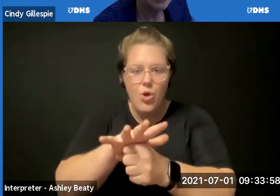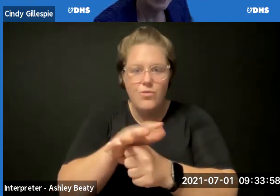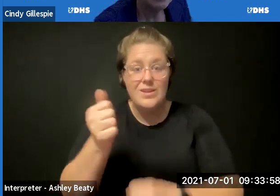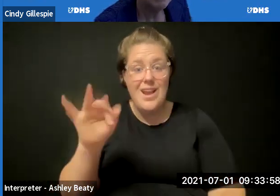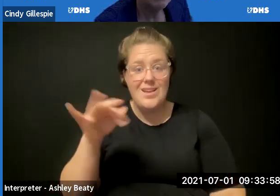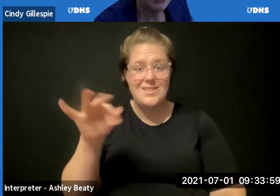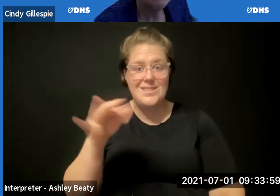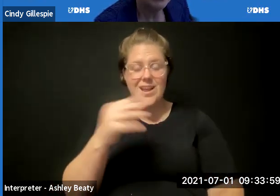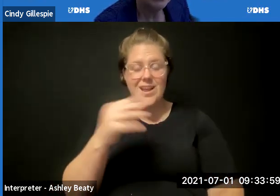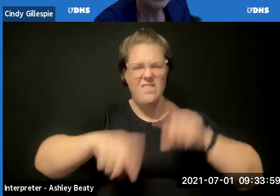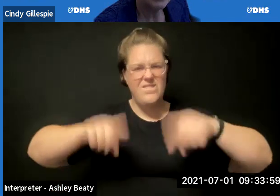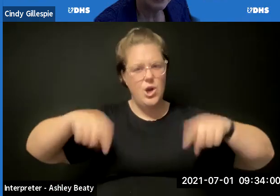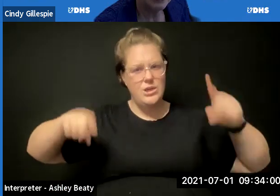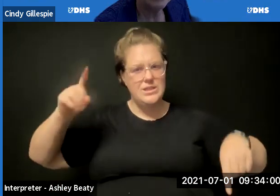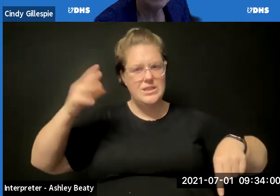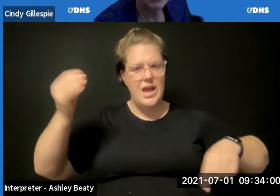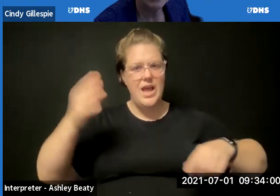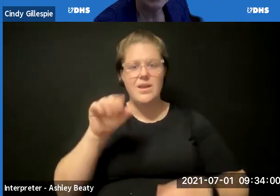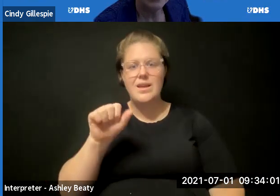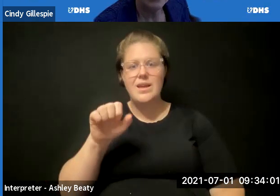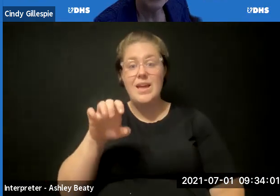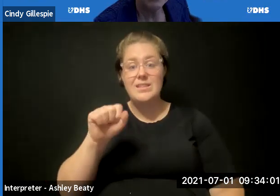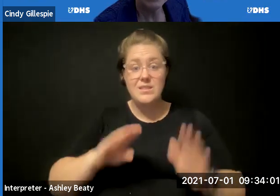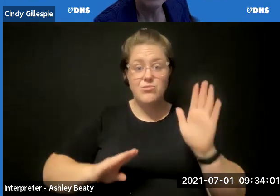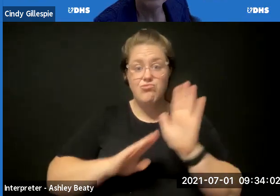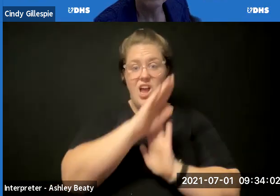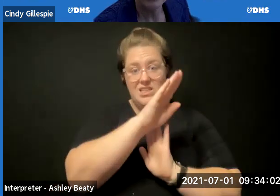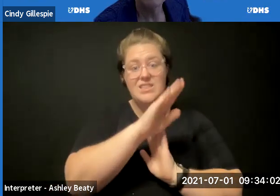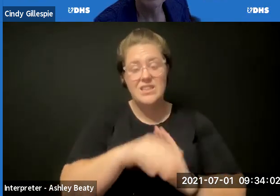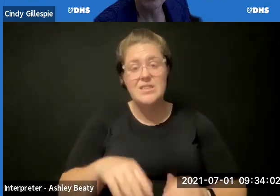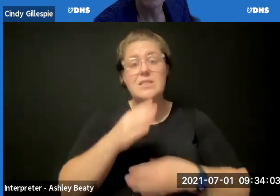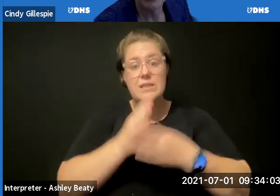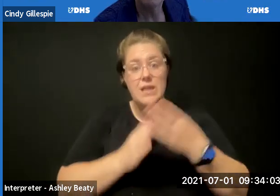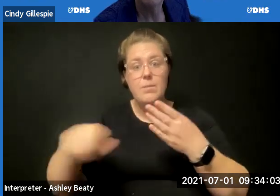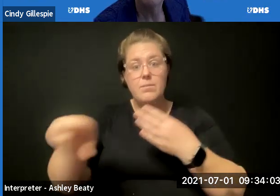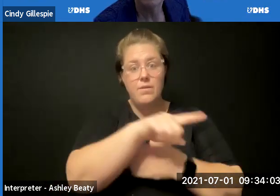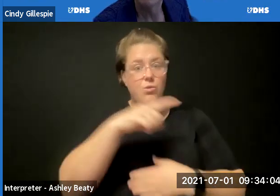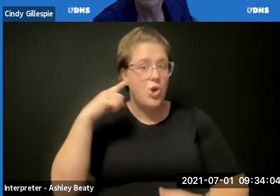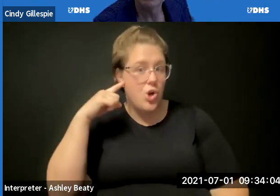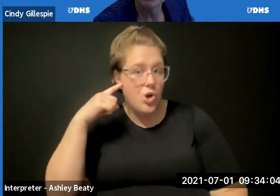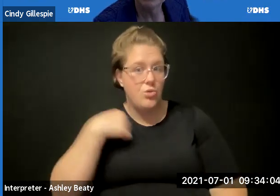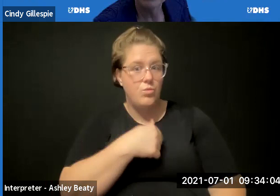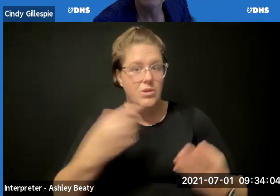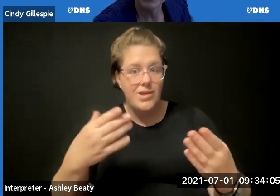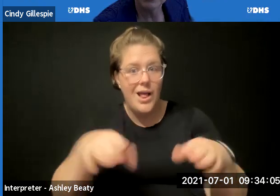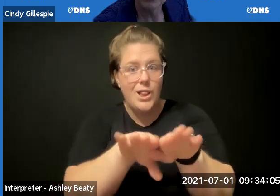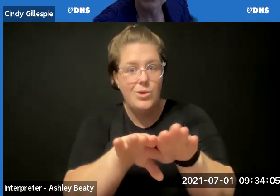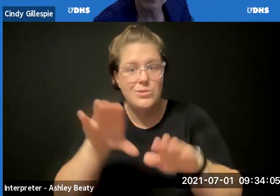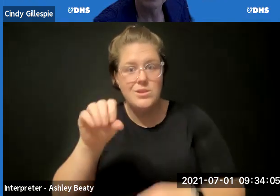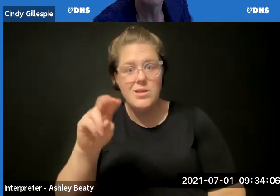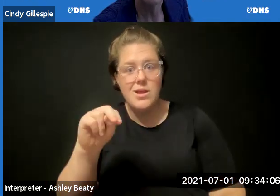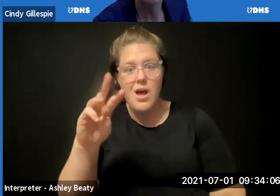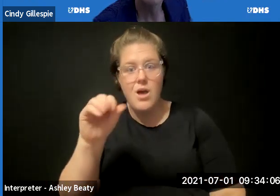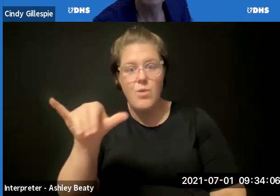cases. As some of you may have heard this week, we've had to close Conway Human Development Center again to